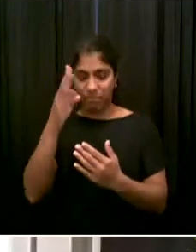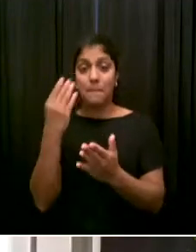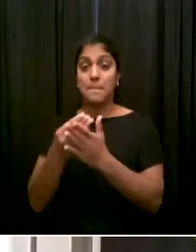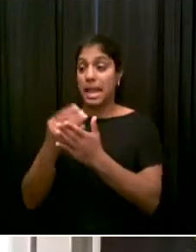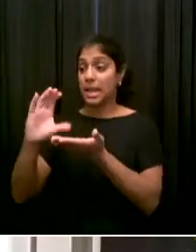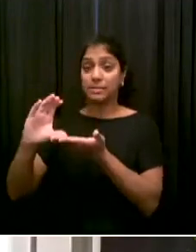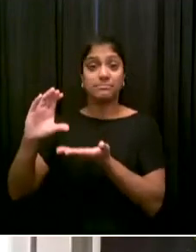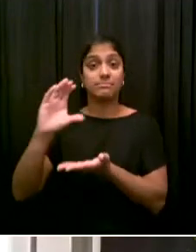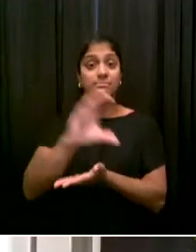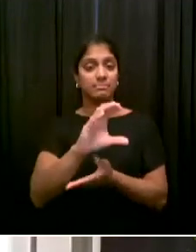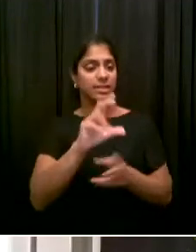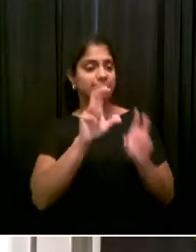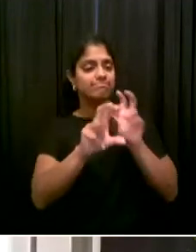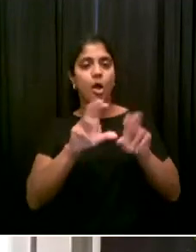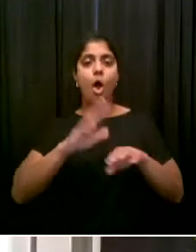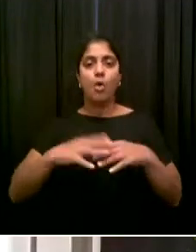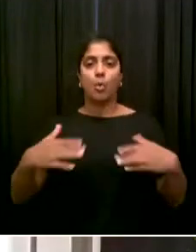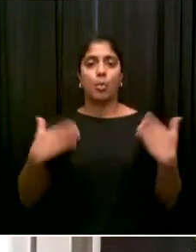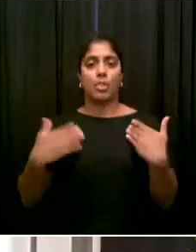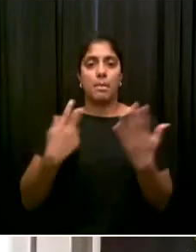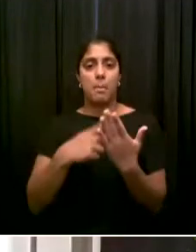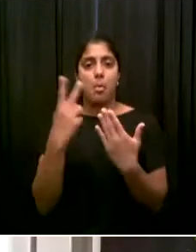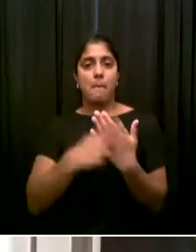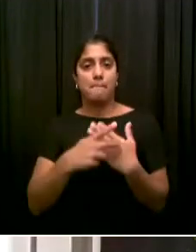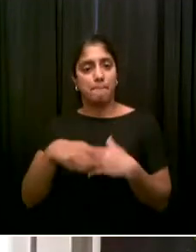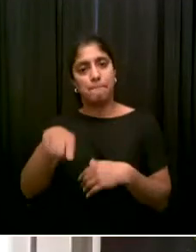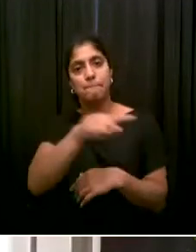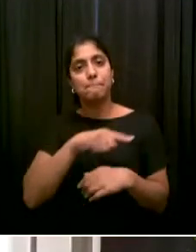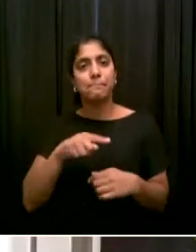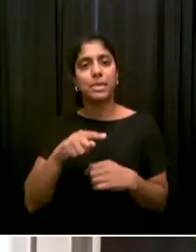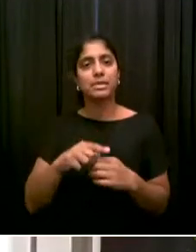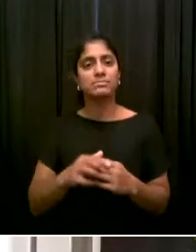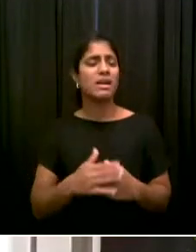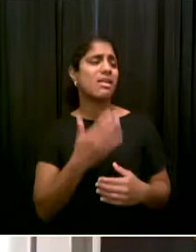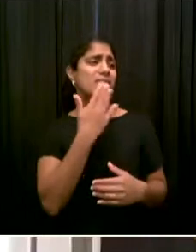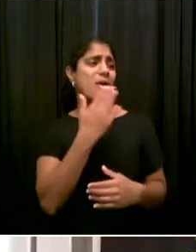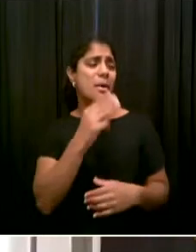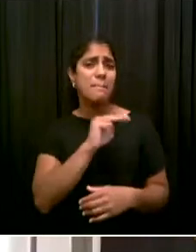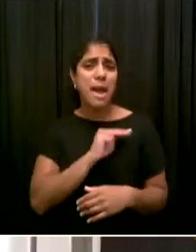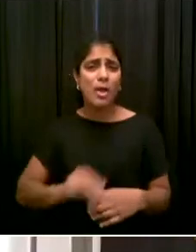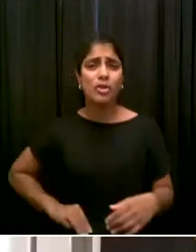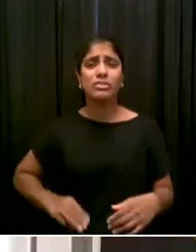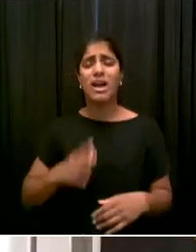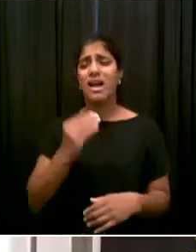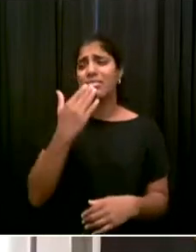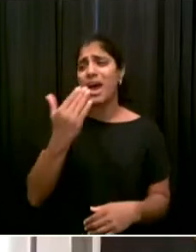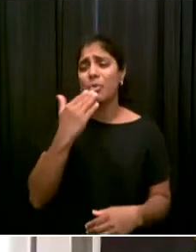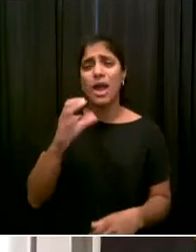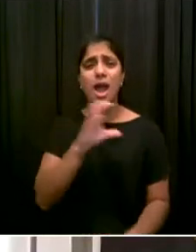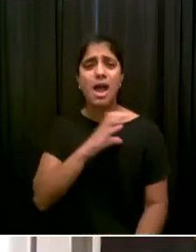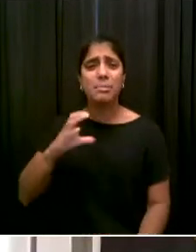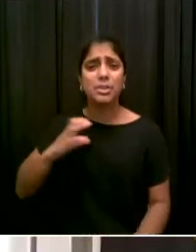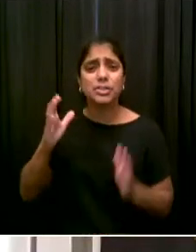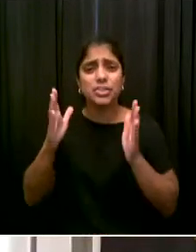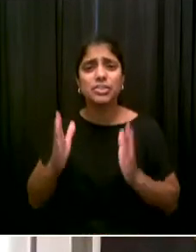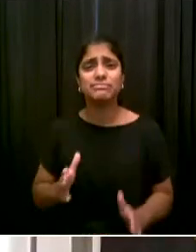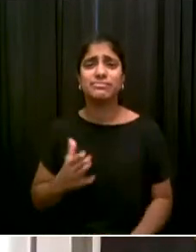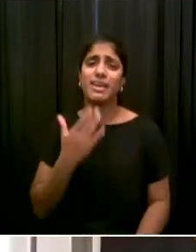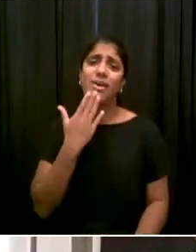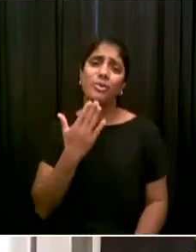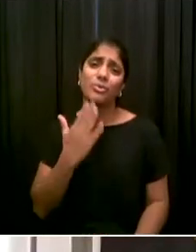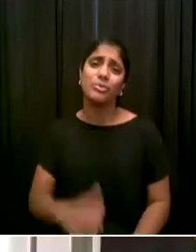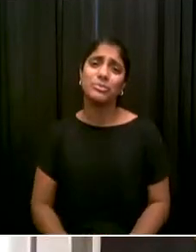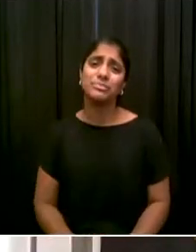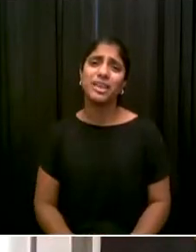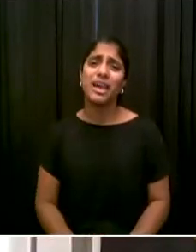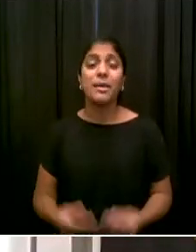bold action to address the epidemic of gun violence with mentoring, career prep programs, school safety